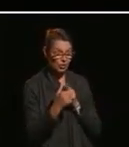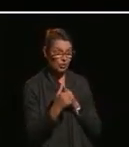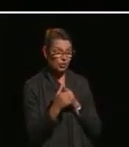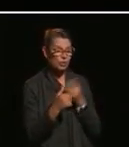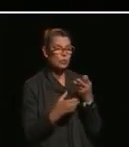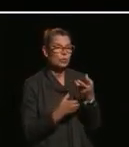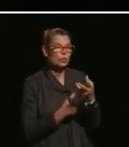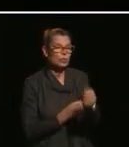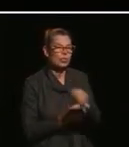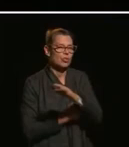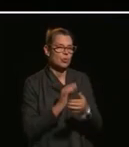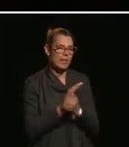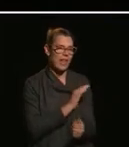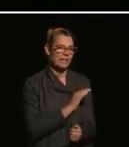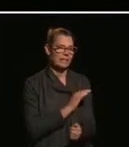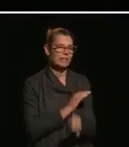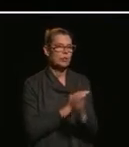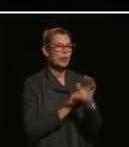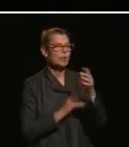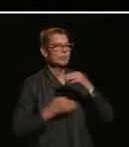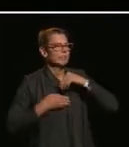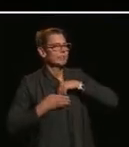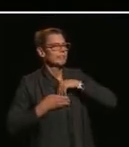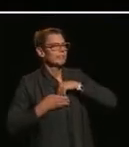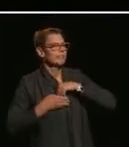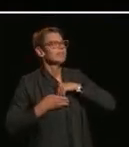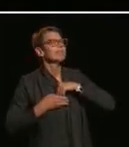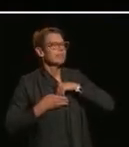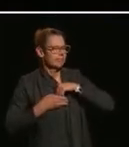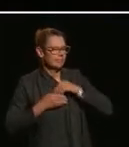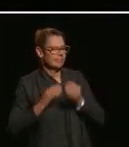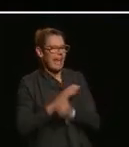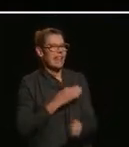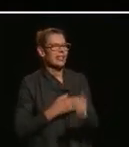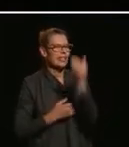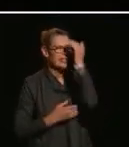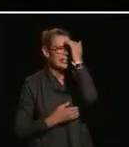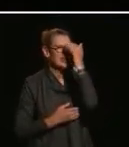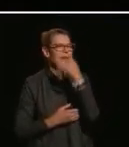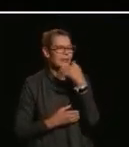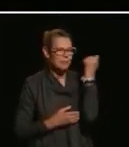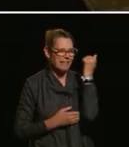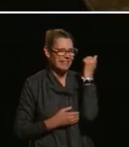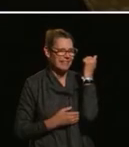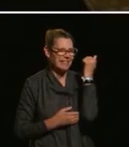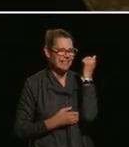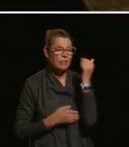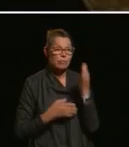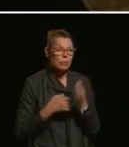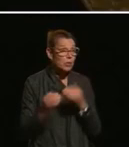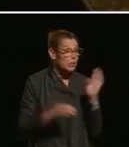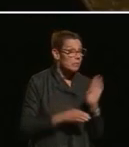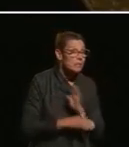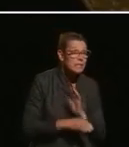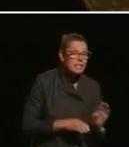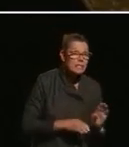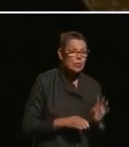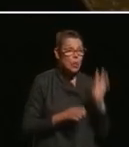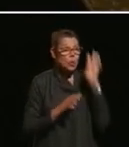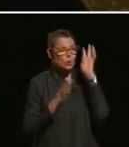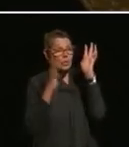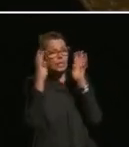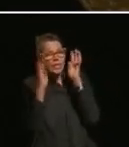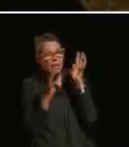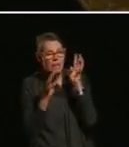Your talent knows better than you do. Whether it's in business or in creativity, trust your talent. And when